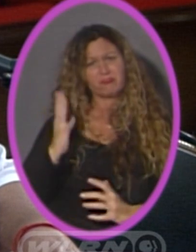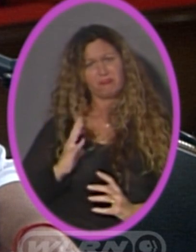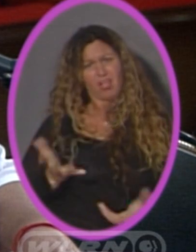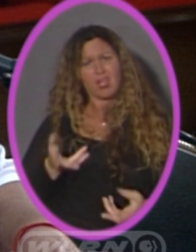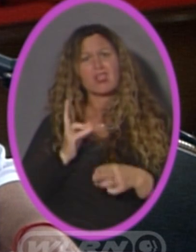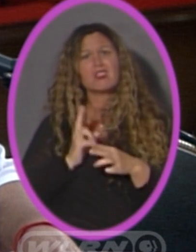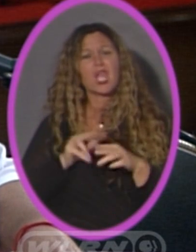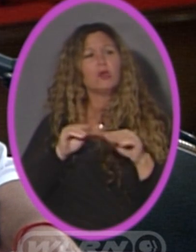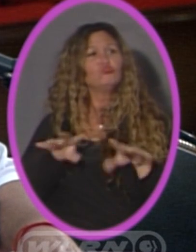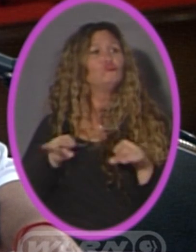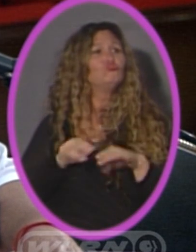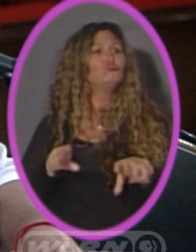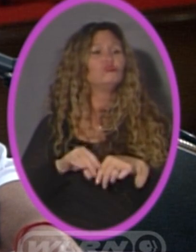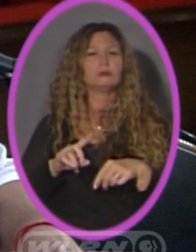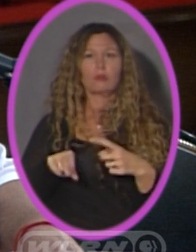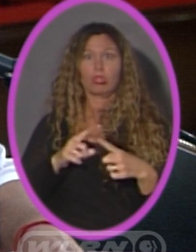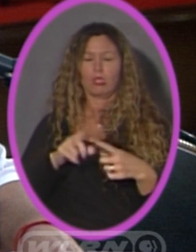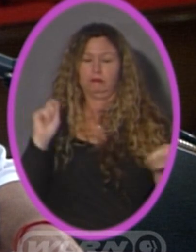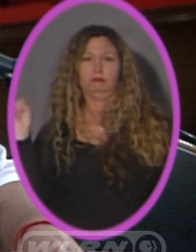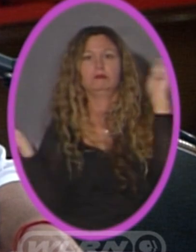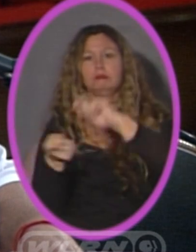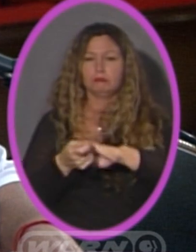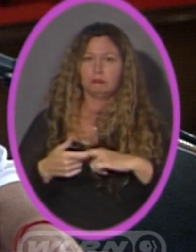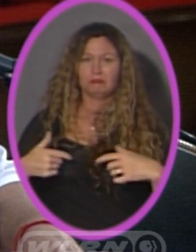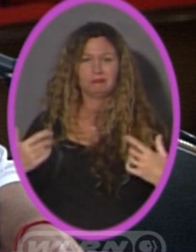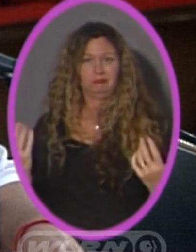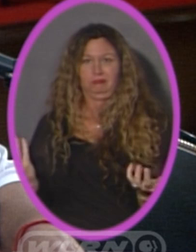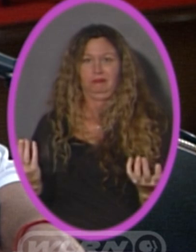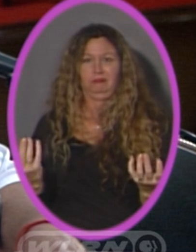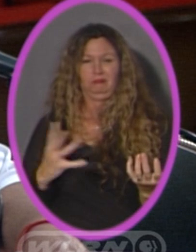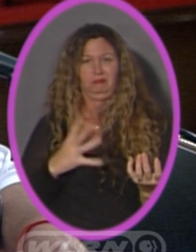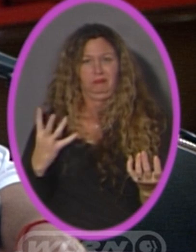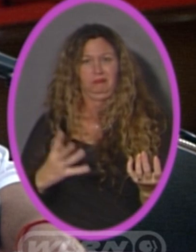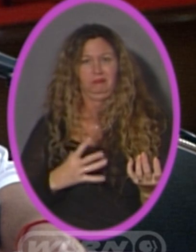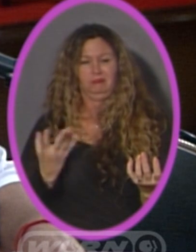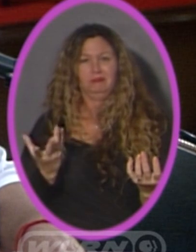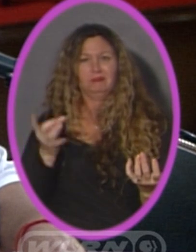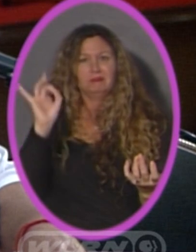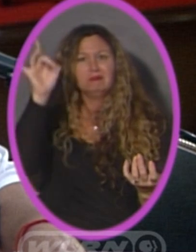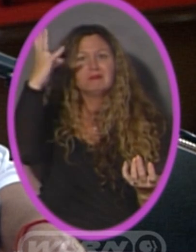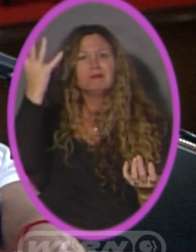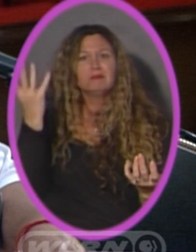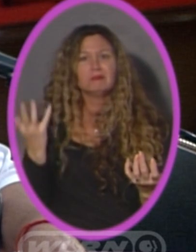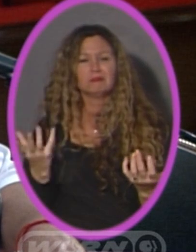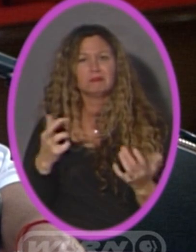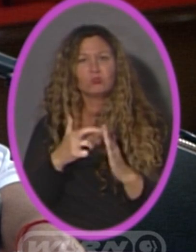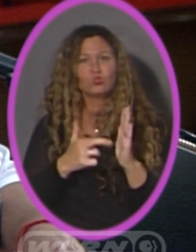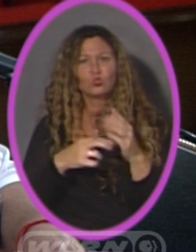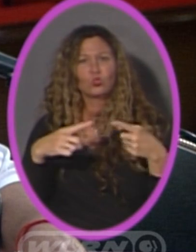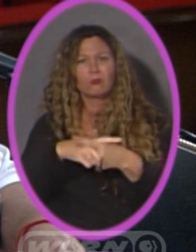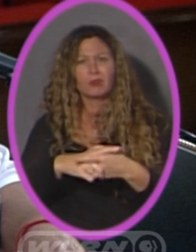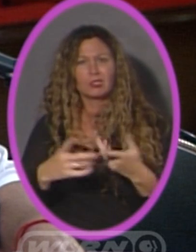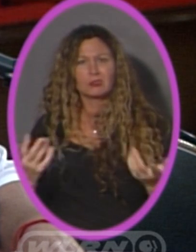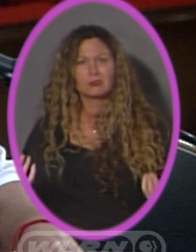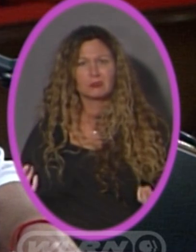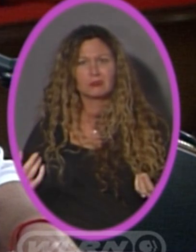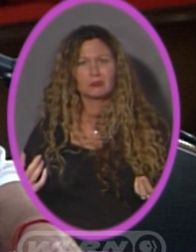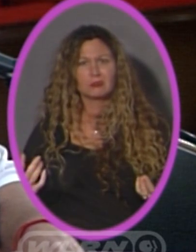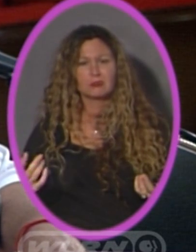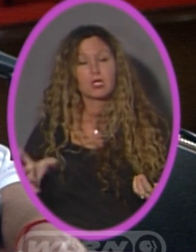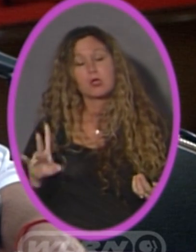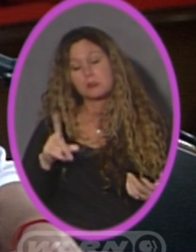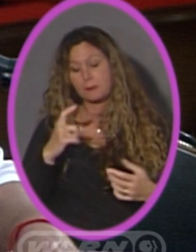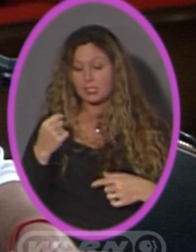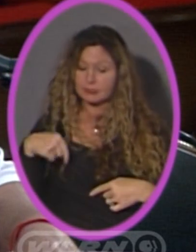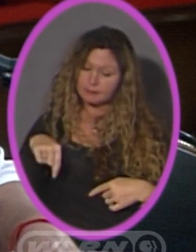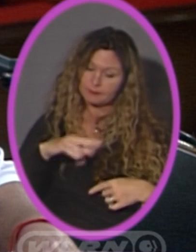again by the chairwoman. The attorney for the school board explained that decorum rules prevent speakers from saying names. He said it was typical in legislative assemblies,